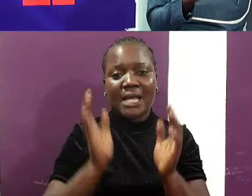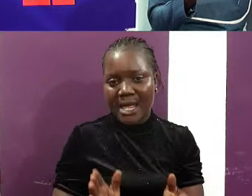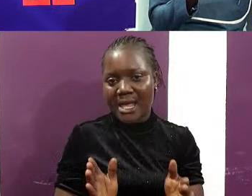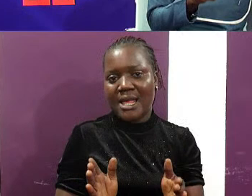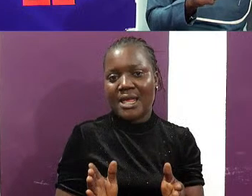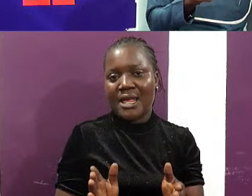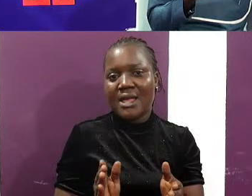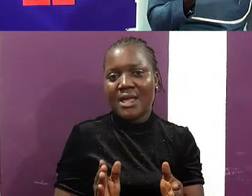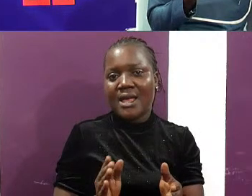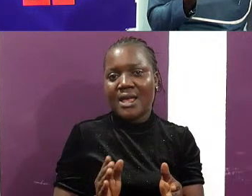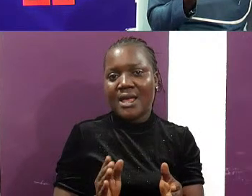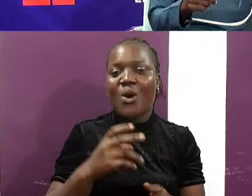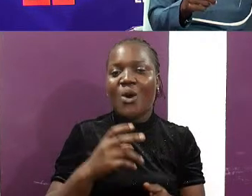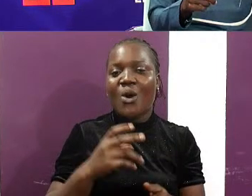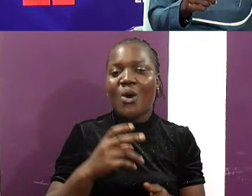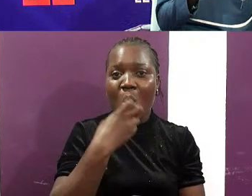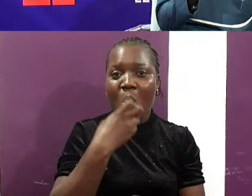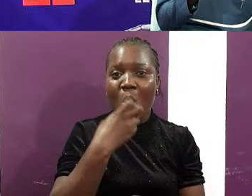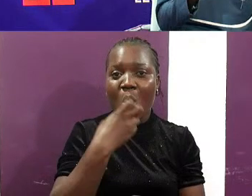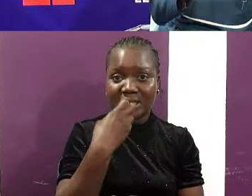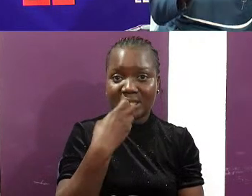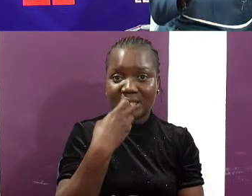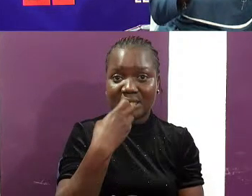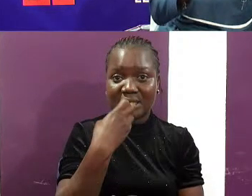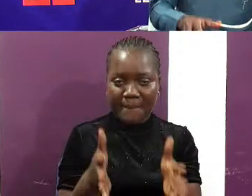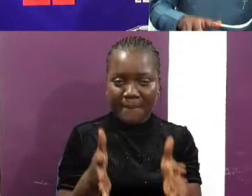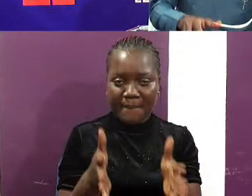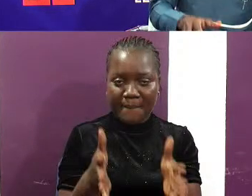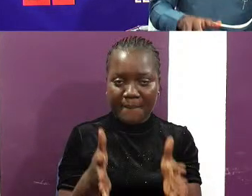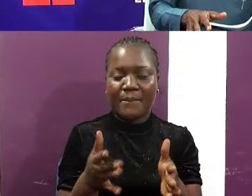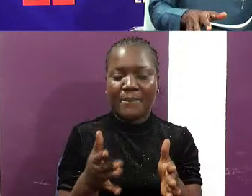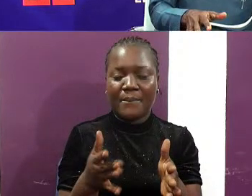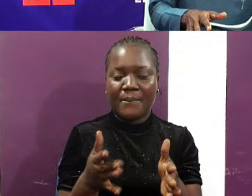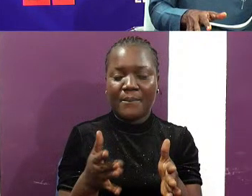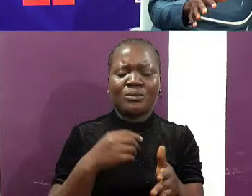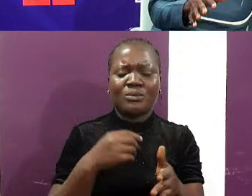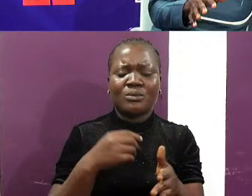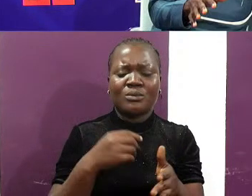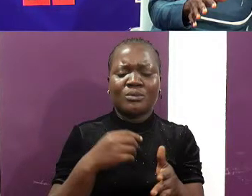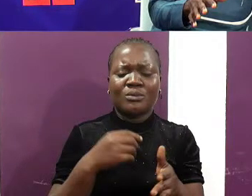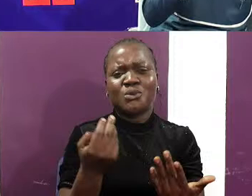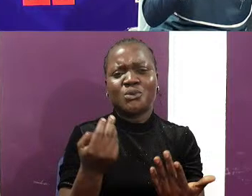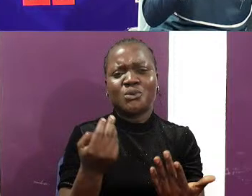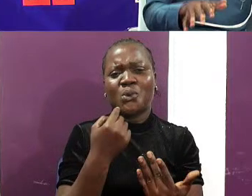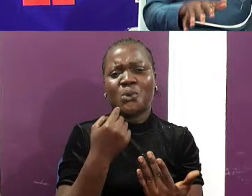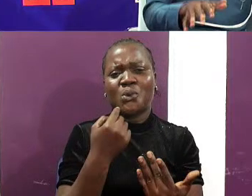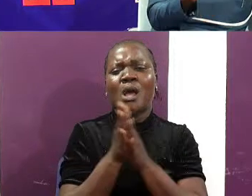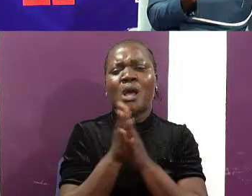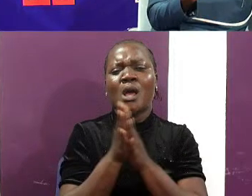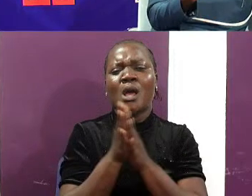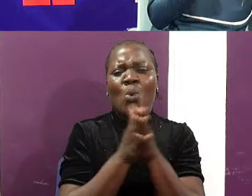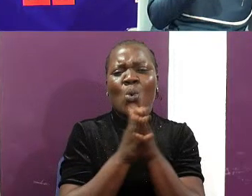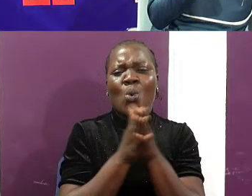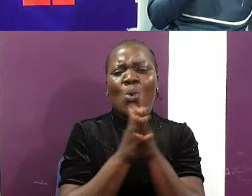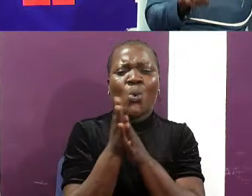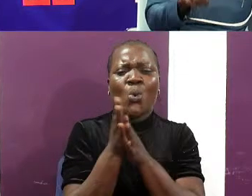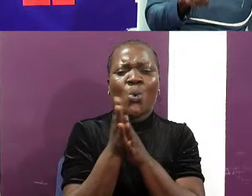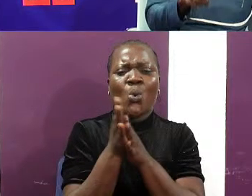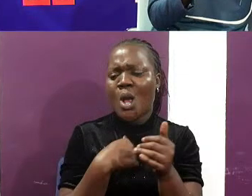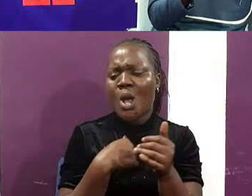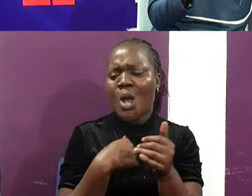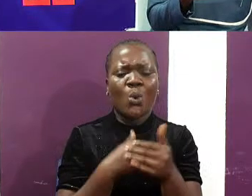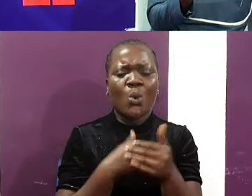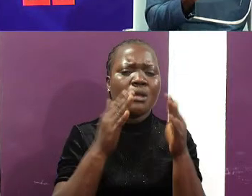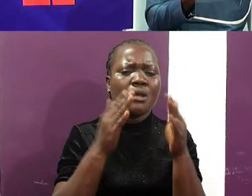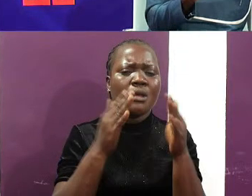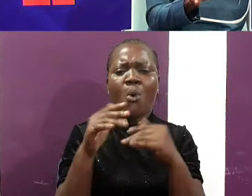was say ye boy nkofu obi abaso ye pa hwehwe power information center. Hwehwe power information center ewo